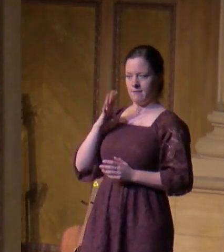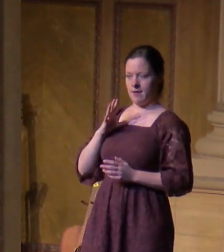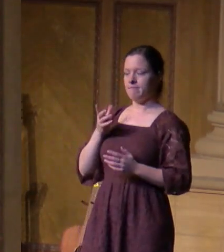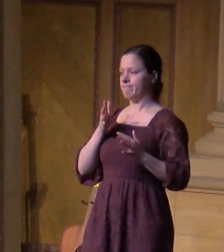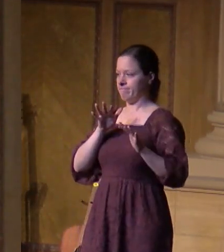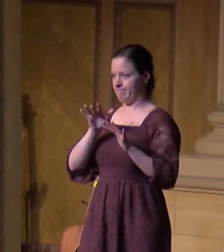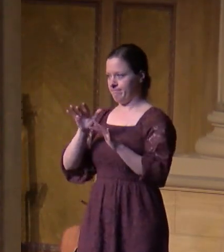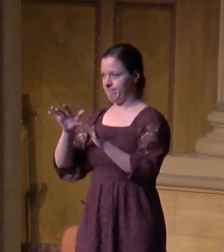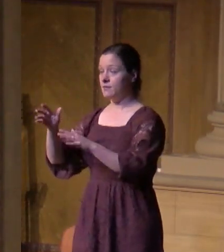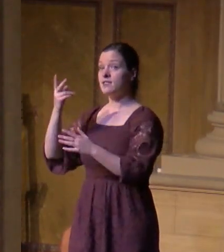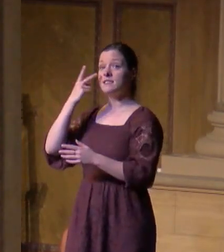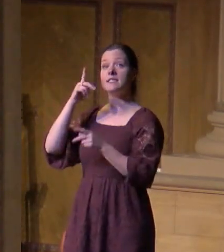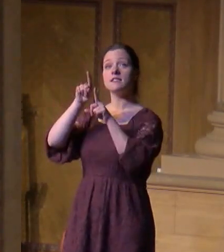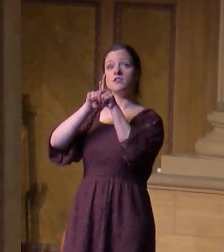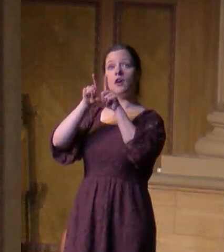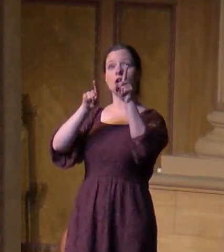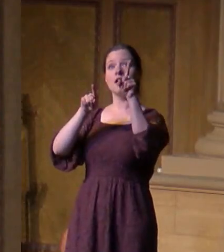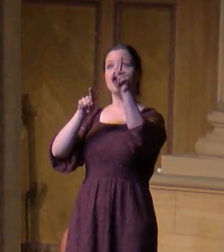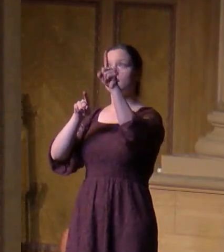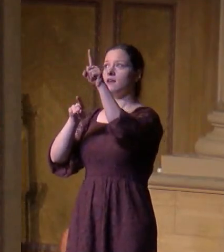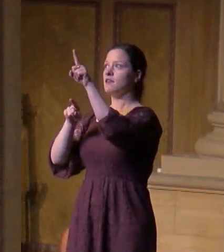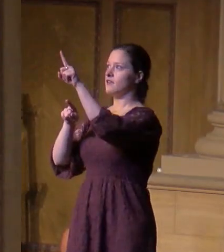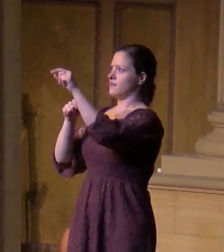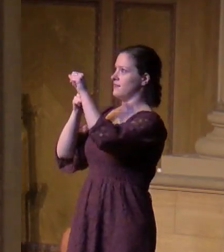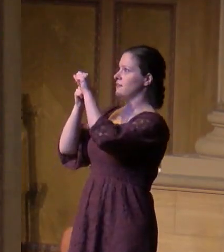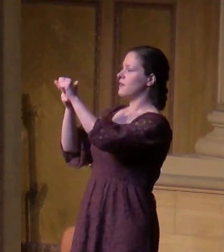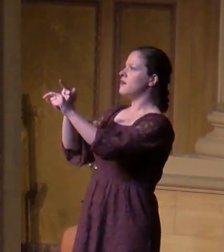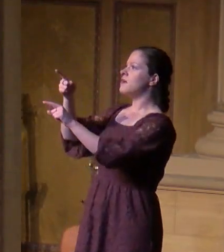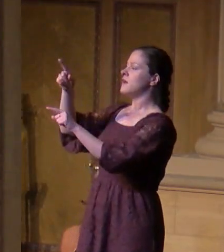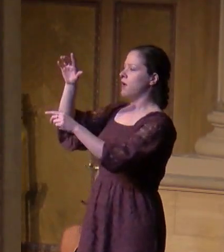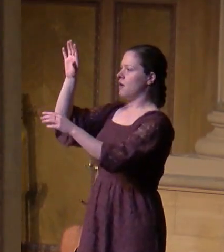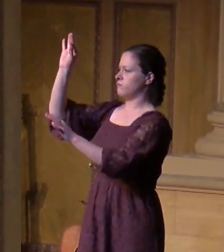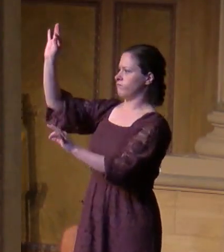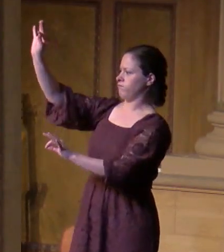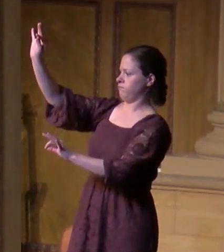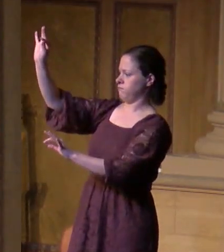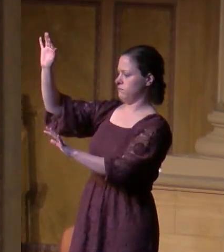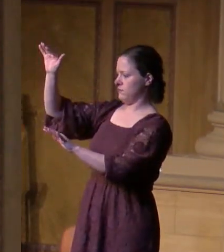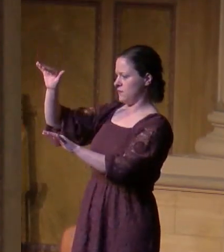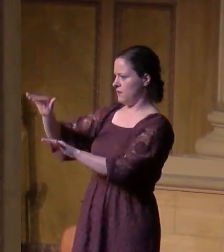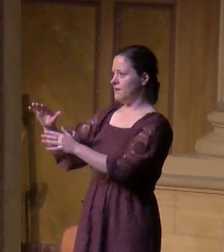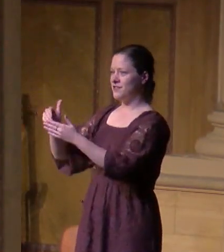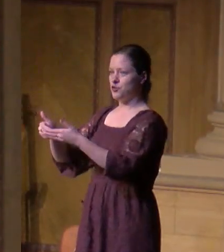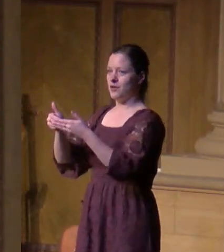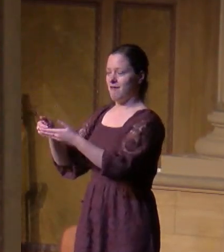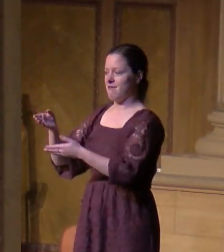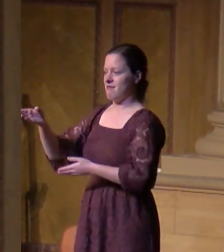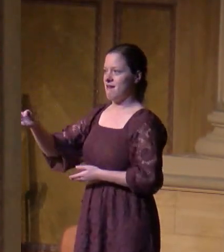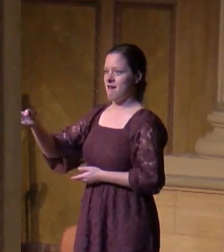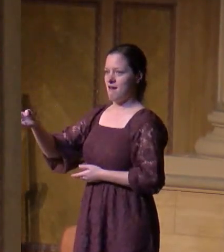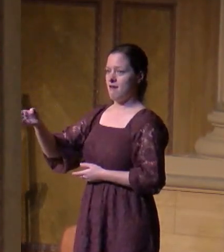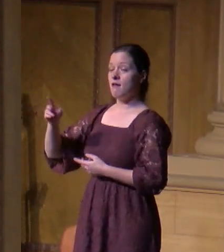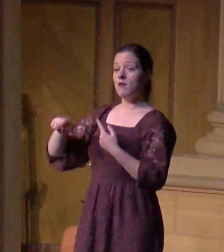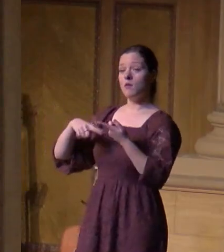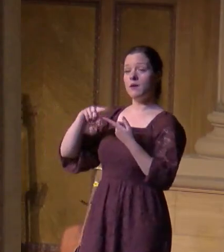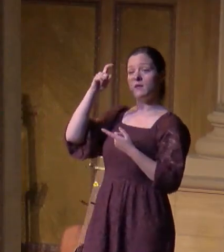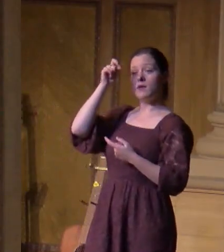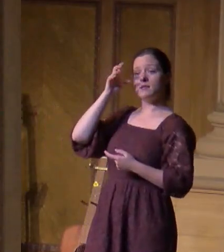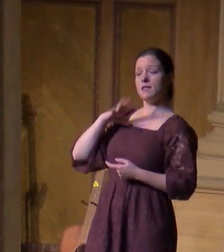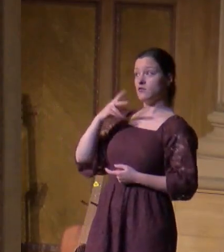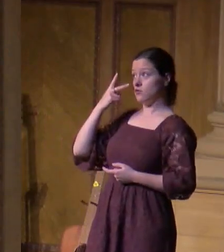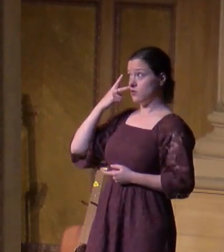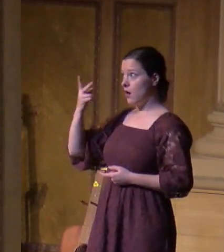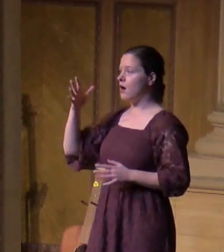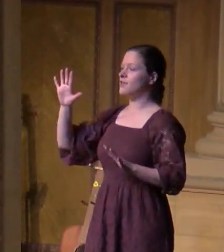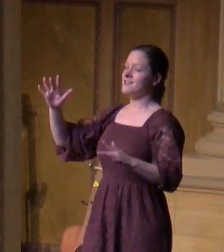behold the star that they had seen when it rose went before them until it came to rest over the place where the child was when they saw the star they